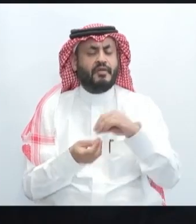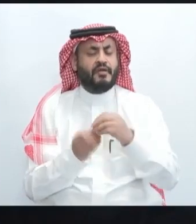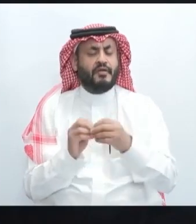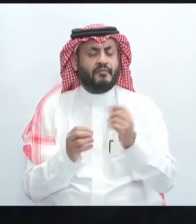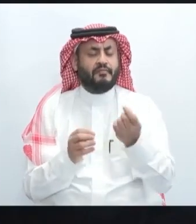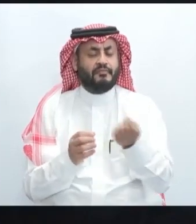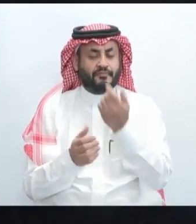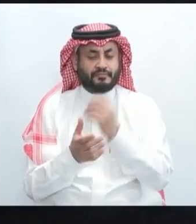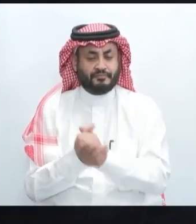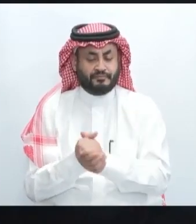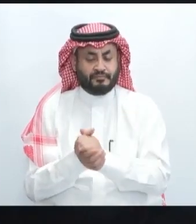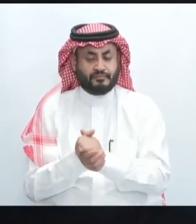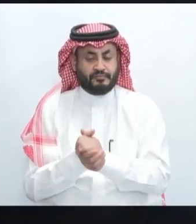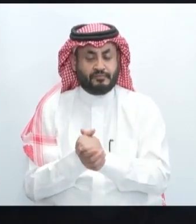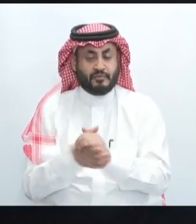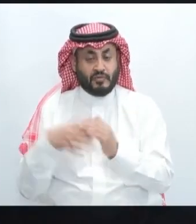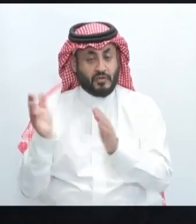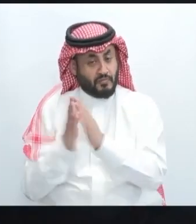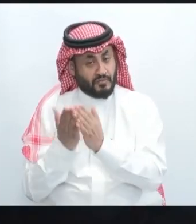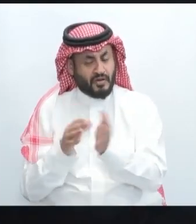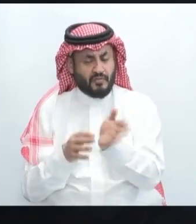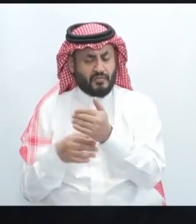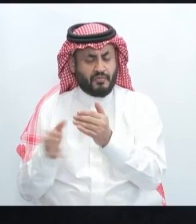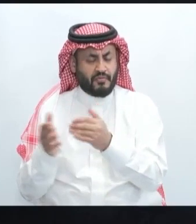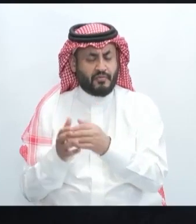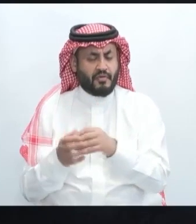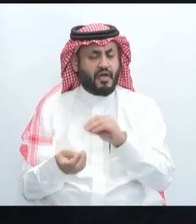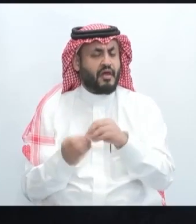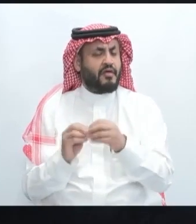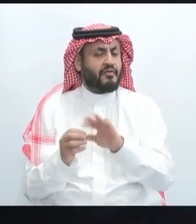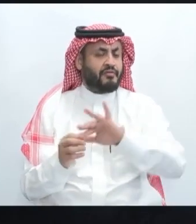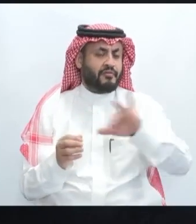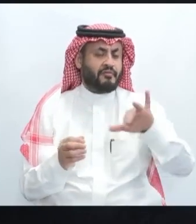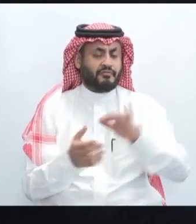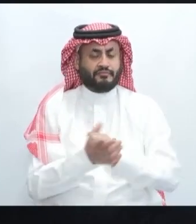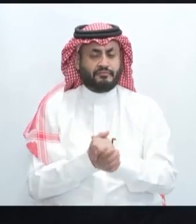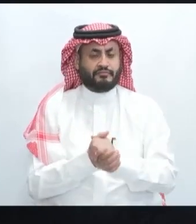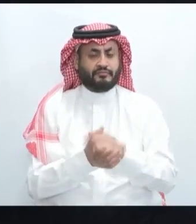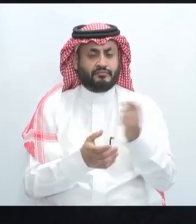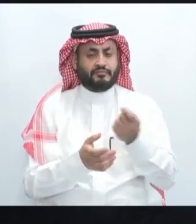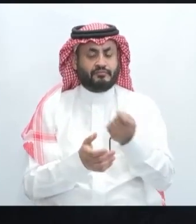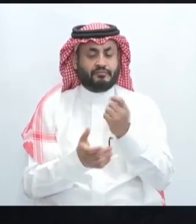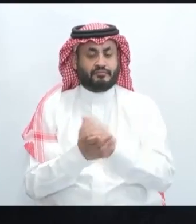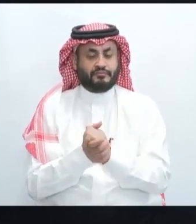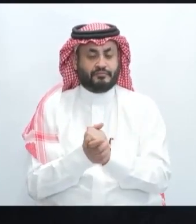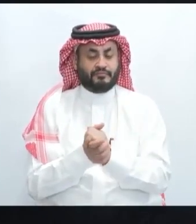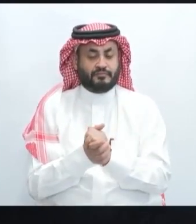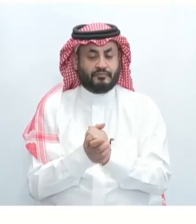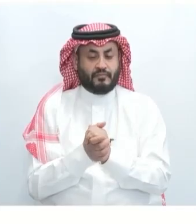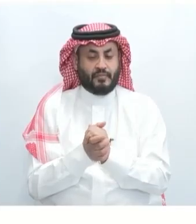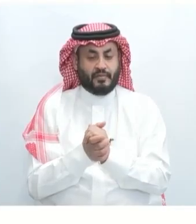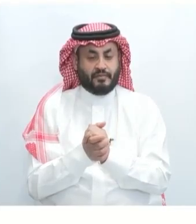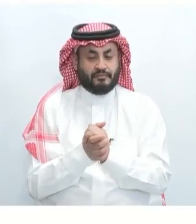so pencils, books. Okay, but the colors here are in the pencils.